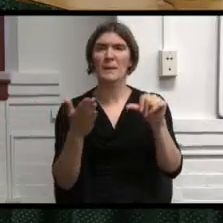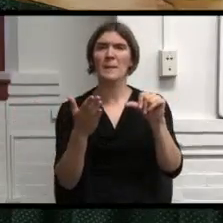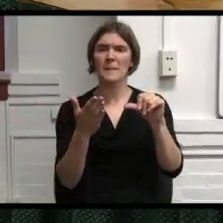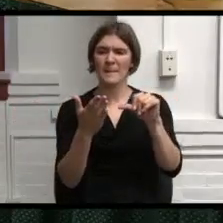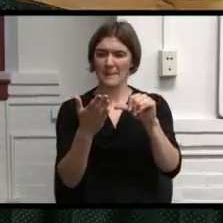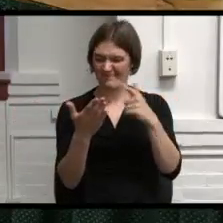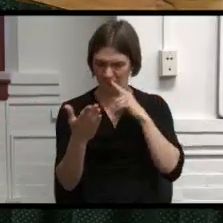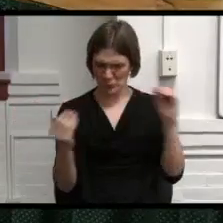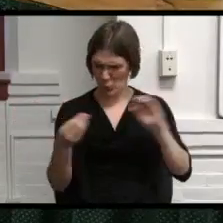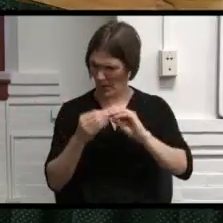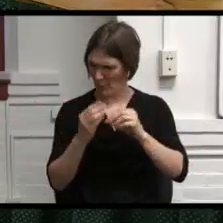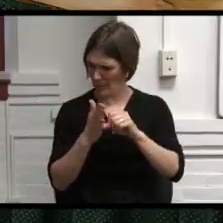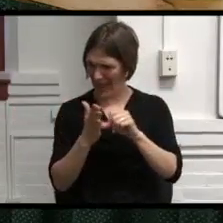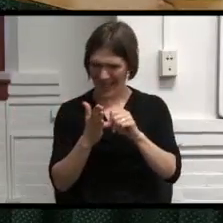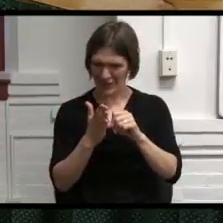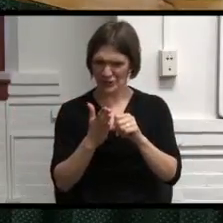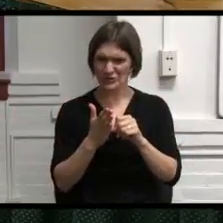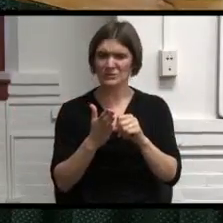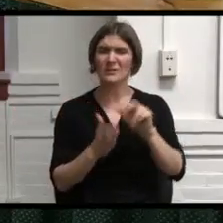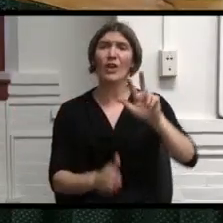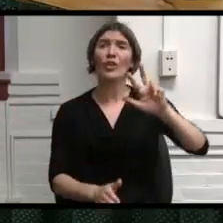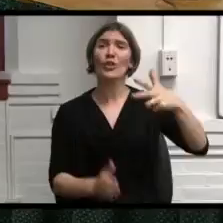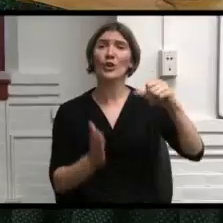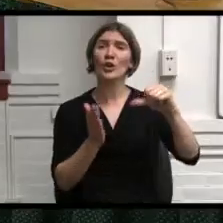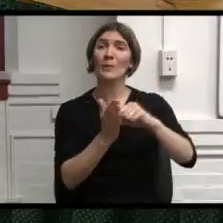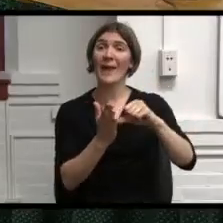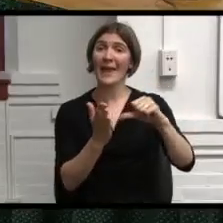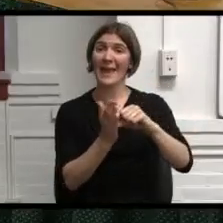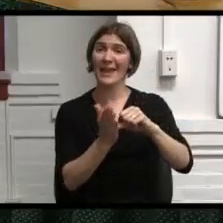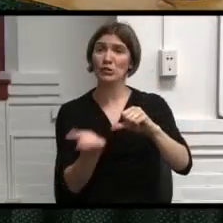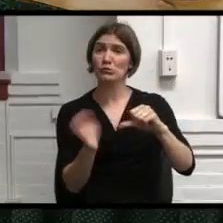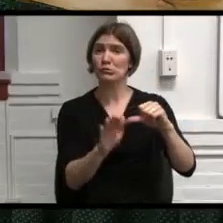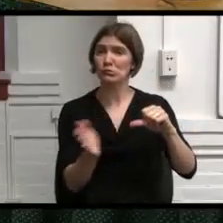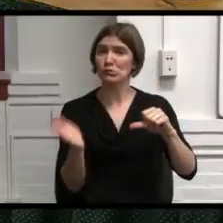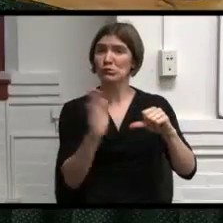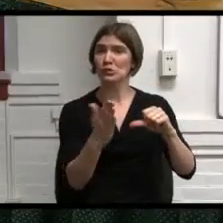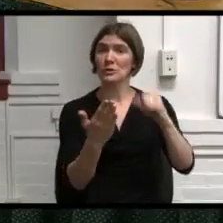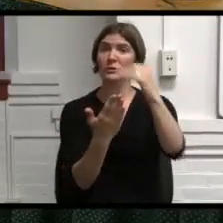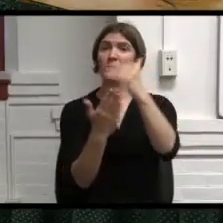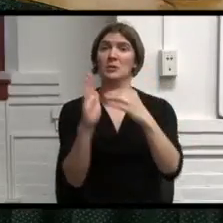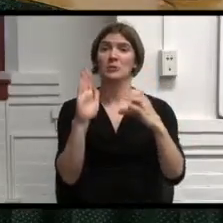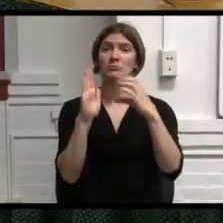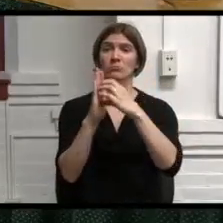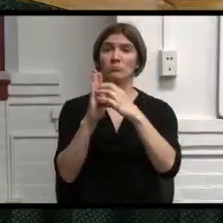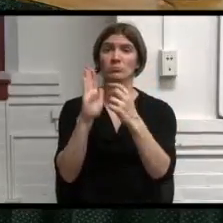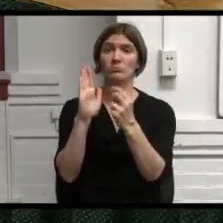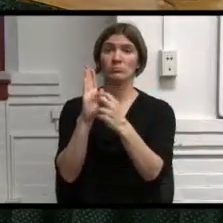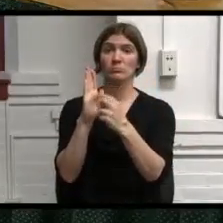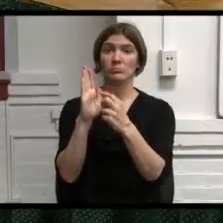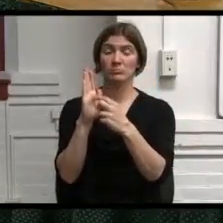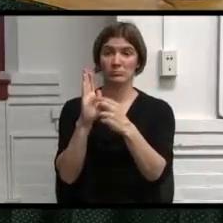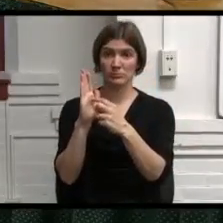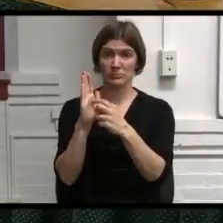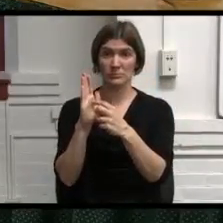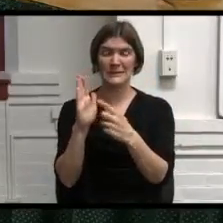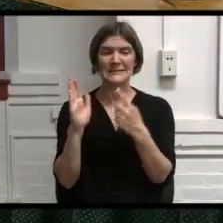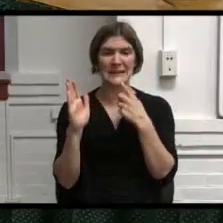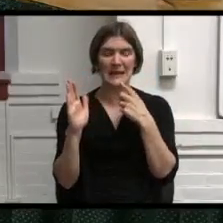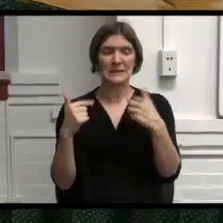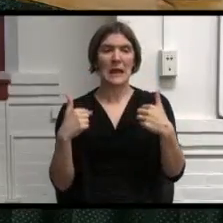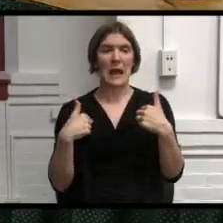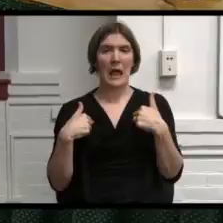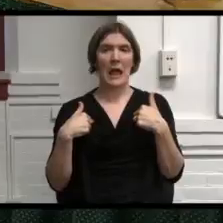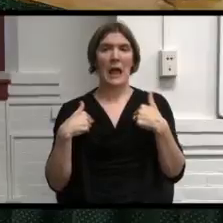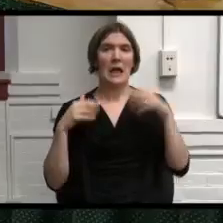pages aren't numbered, but would be the third page, in the middle of the page. And it states, "I direct